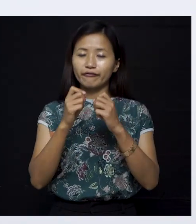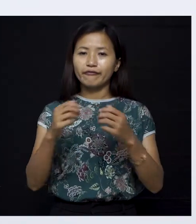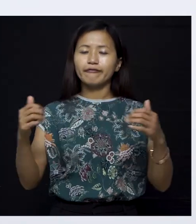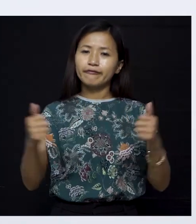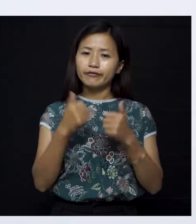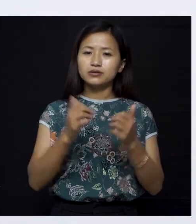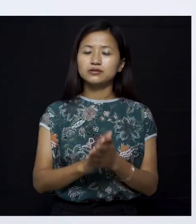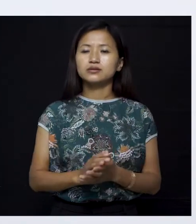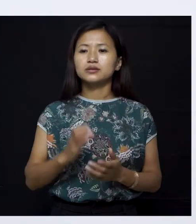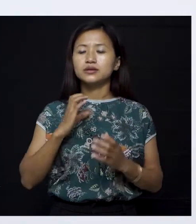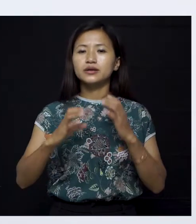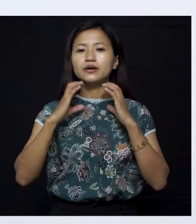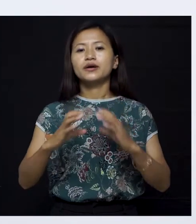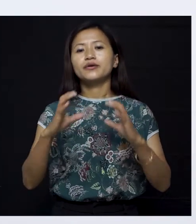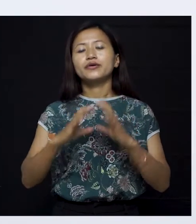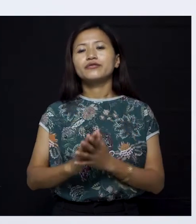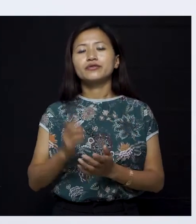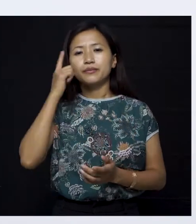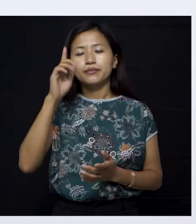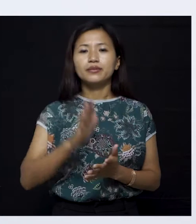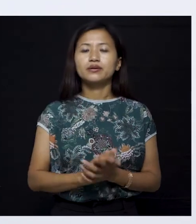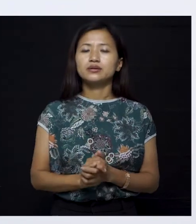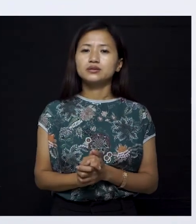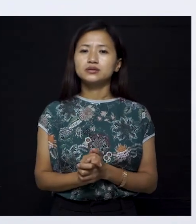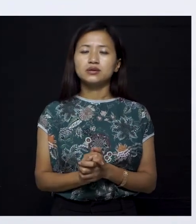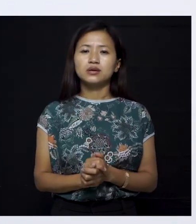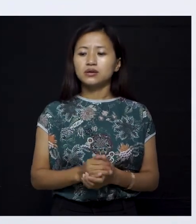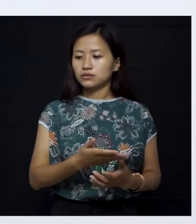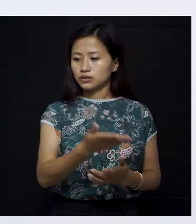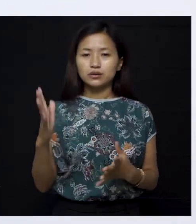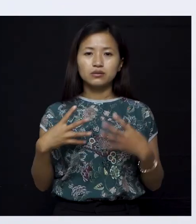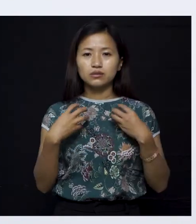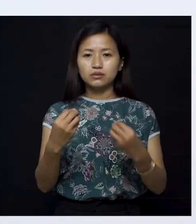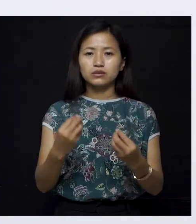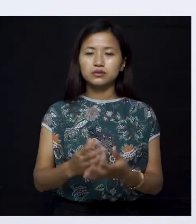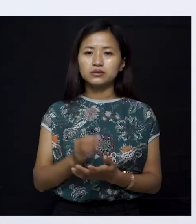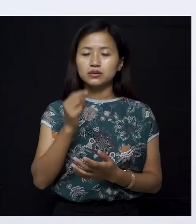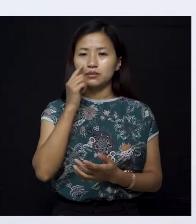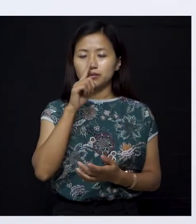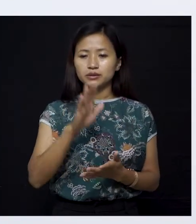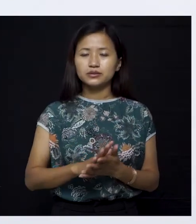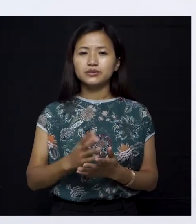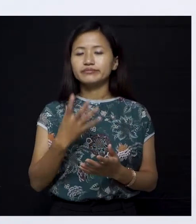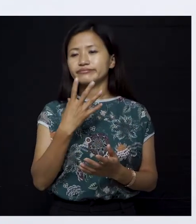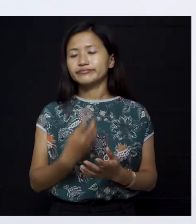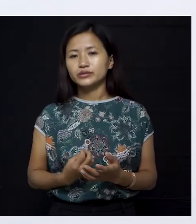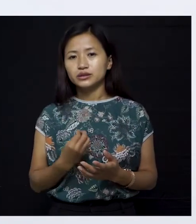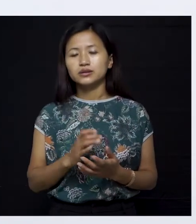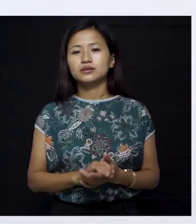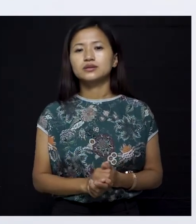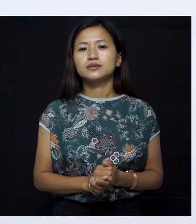also caring for the mother, right? They argue just because they did not want to let their mother grieve, right? So they